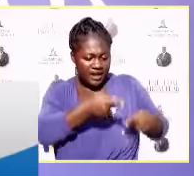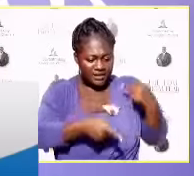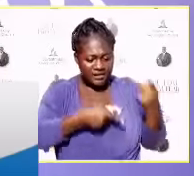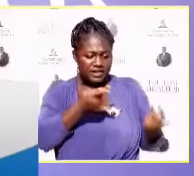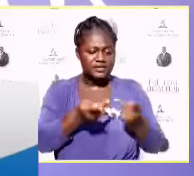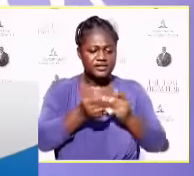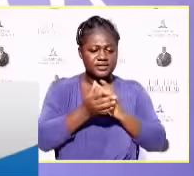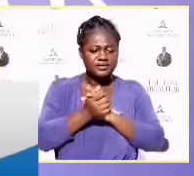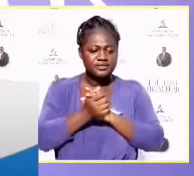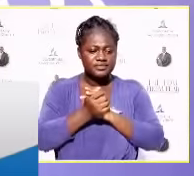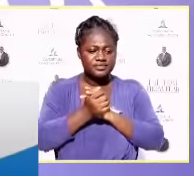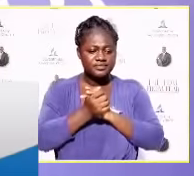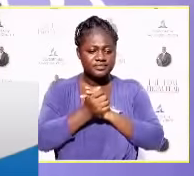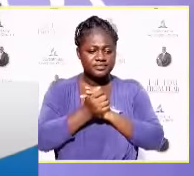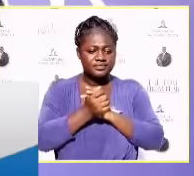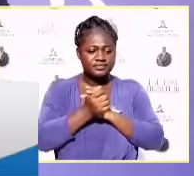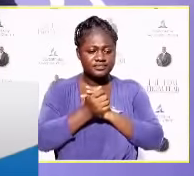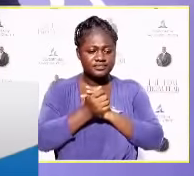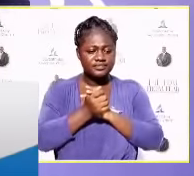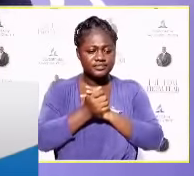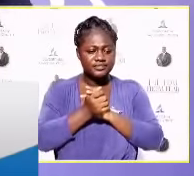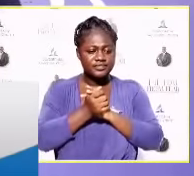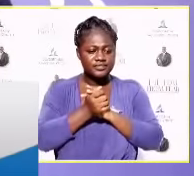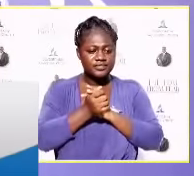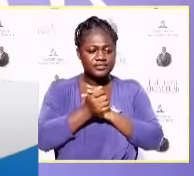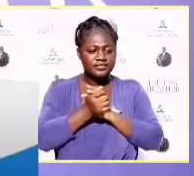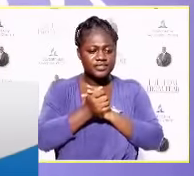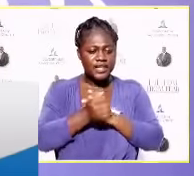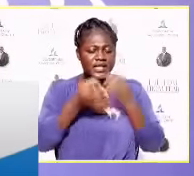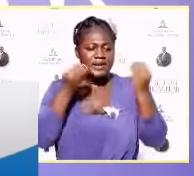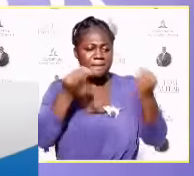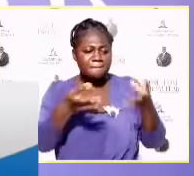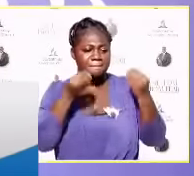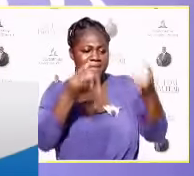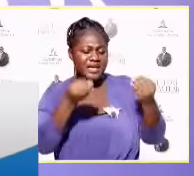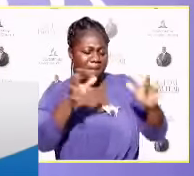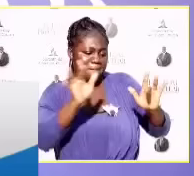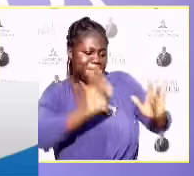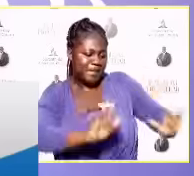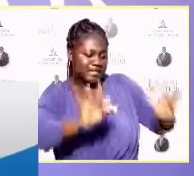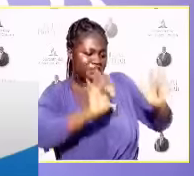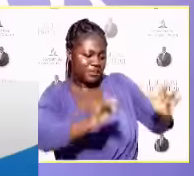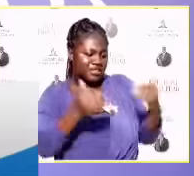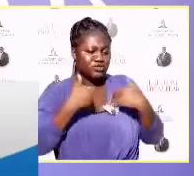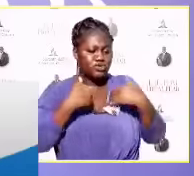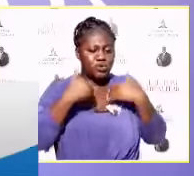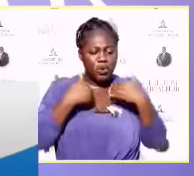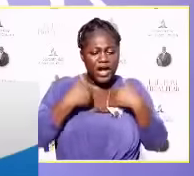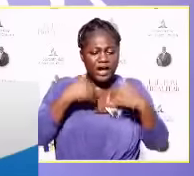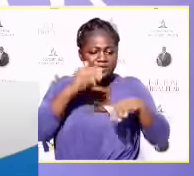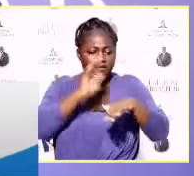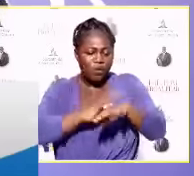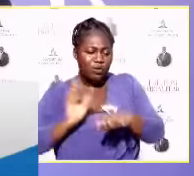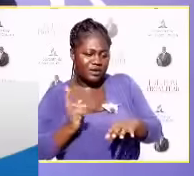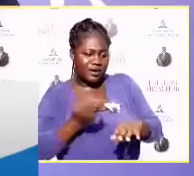kindness. According unto the multitude of thy tender mercies, blot out my